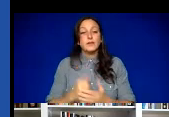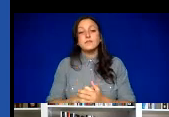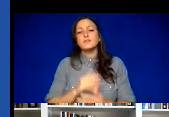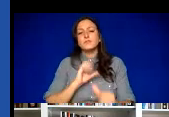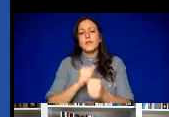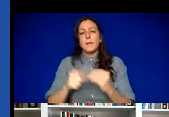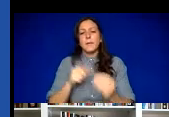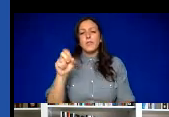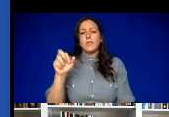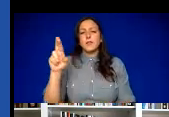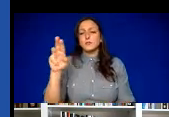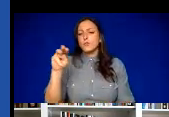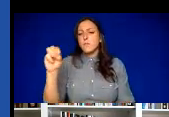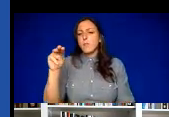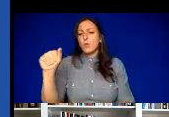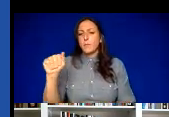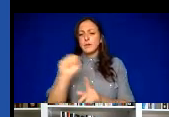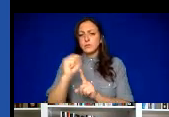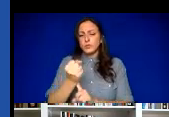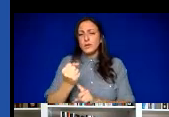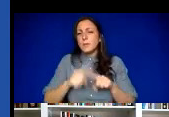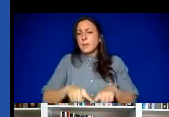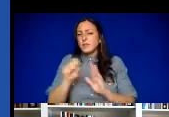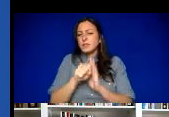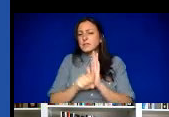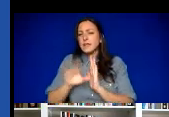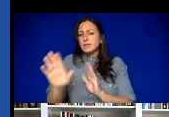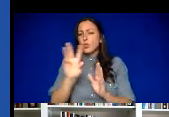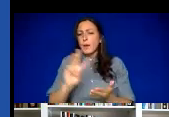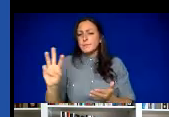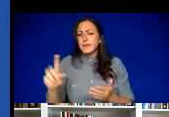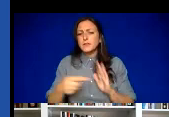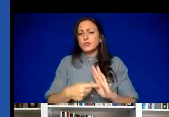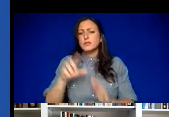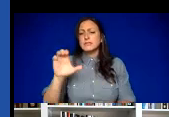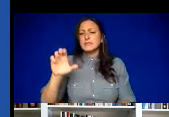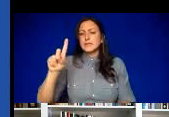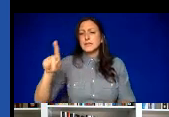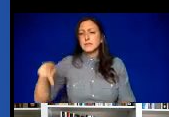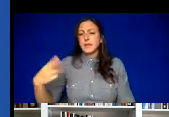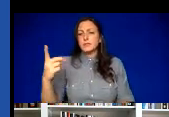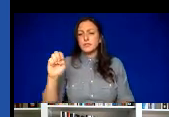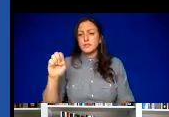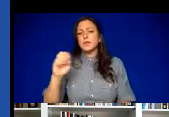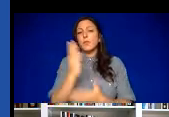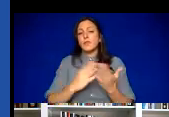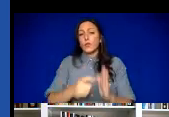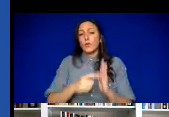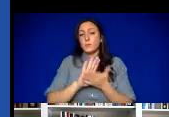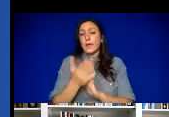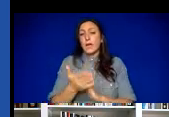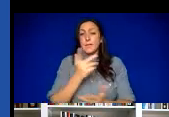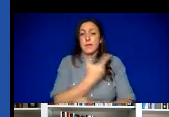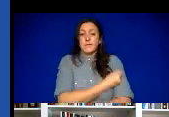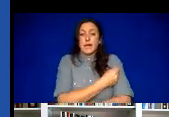MoMA situation. According to the state's website, it says that CDPHE, part of the requirements to become a vaccine provider is